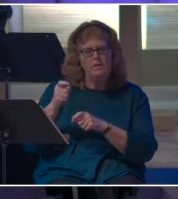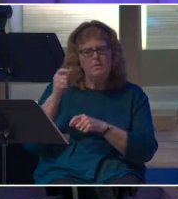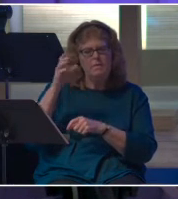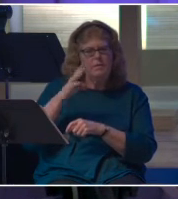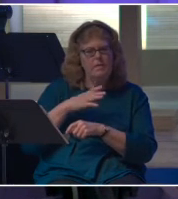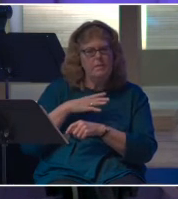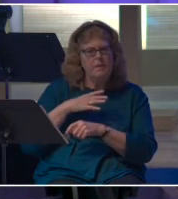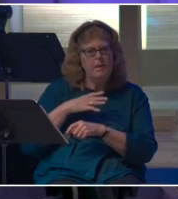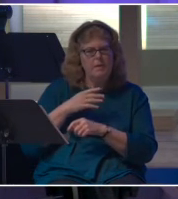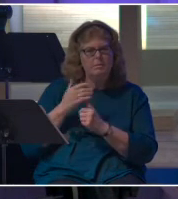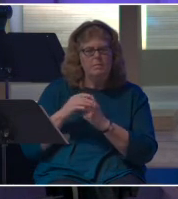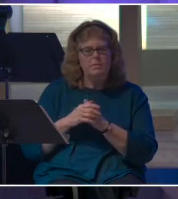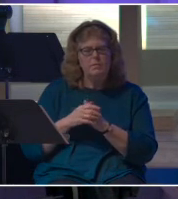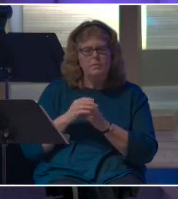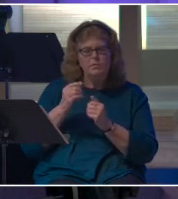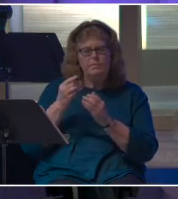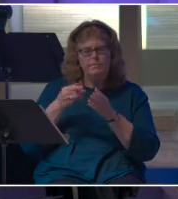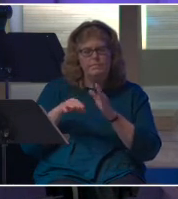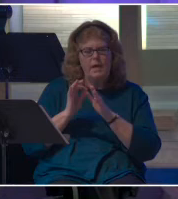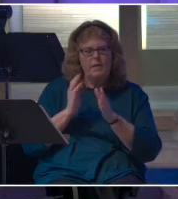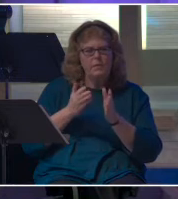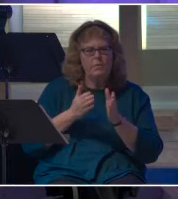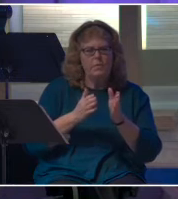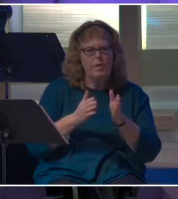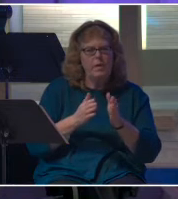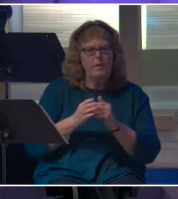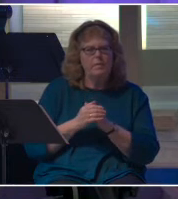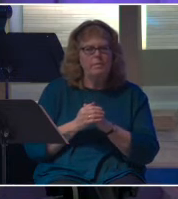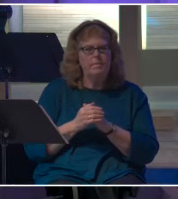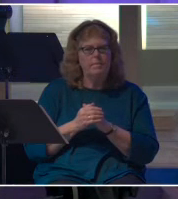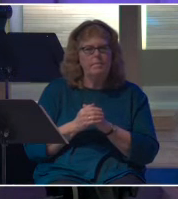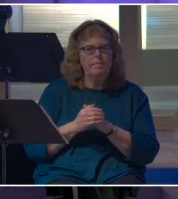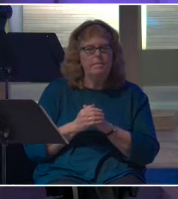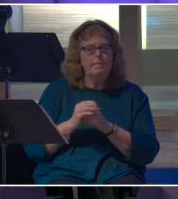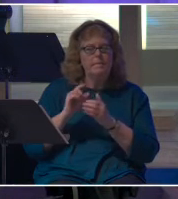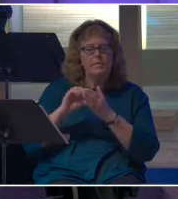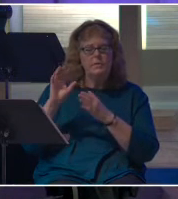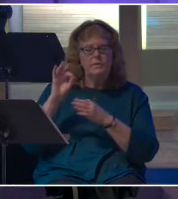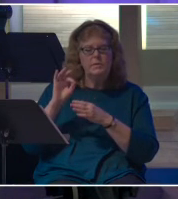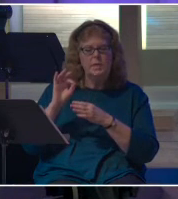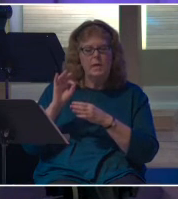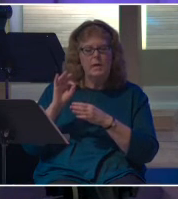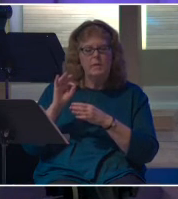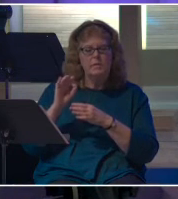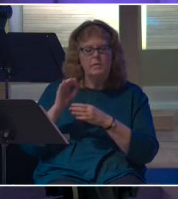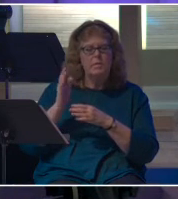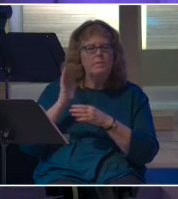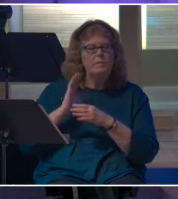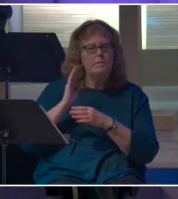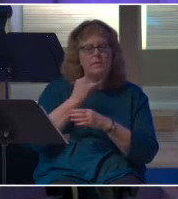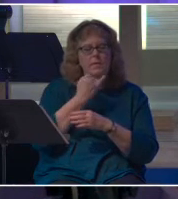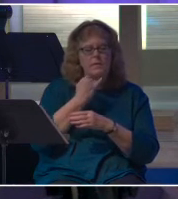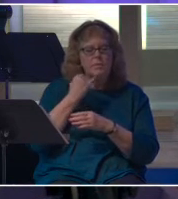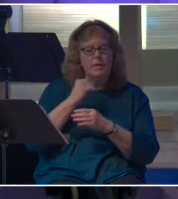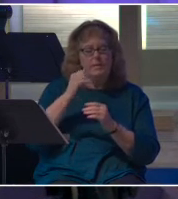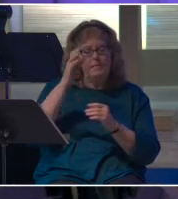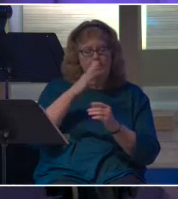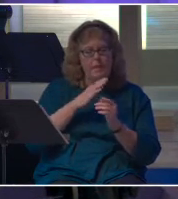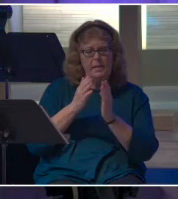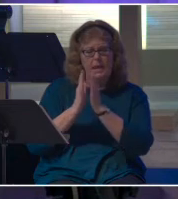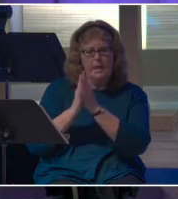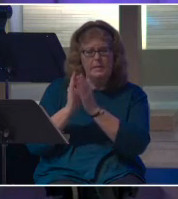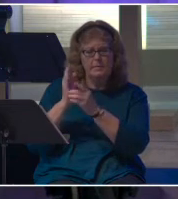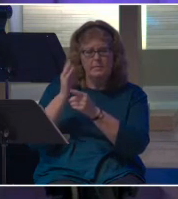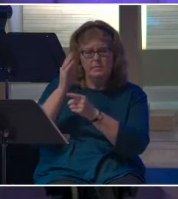tell us our way." This parenthetical thought now, in verse 9, "Formerly in Israel, when a man went to inquire of God, he